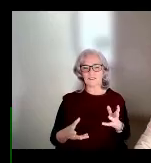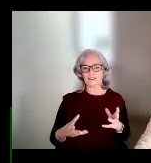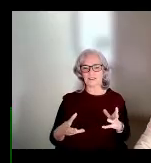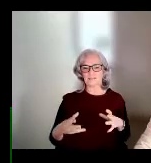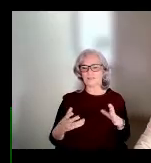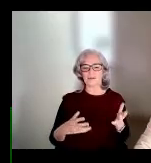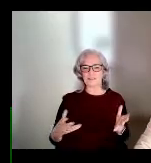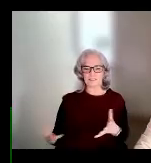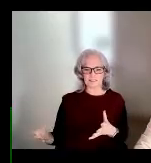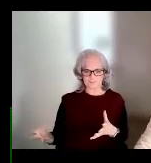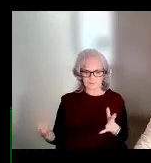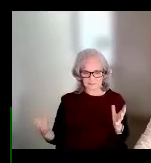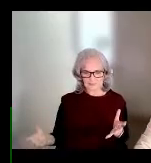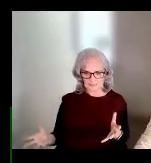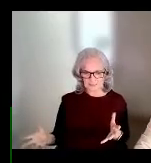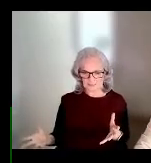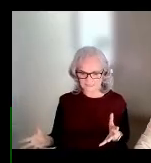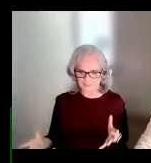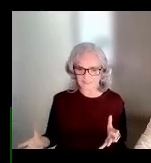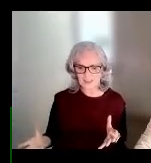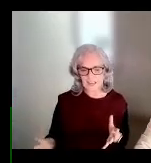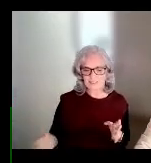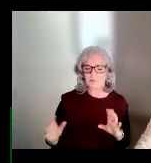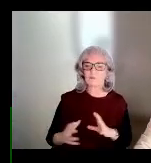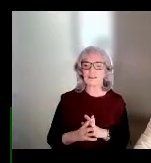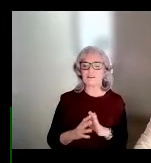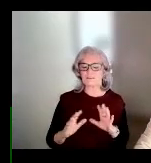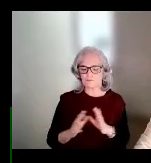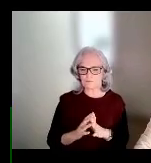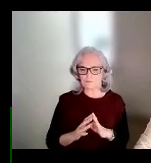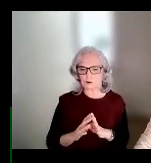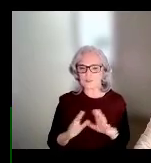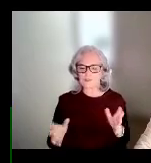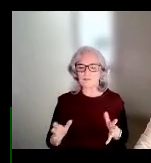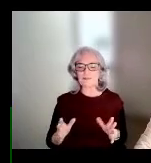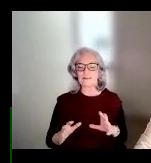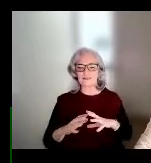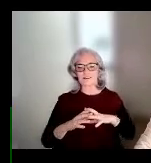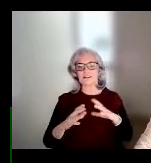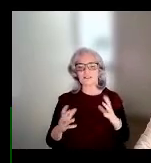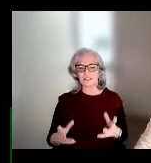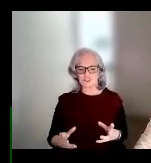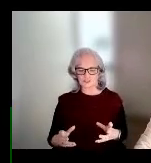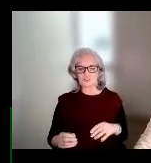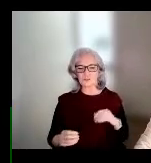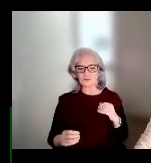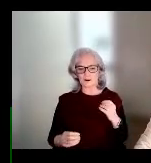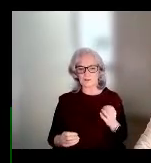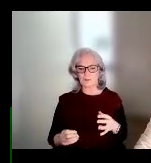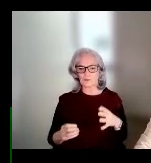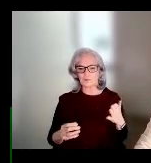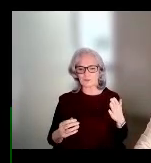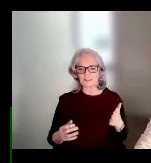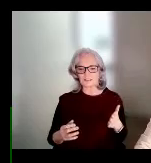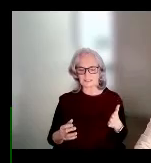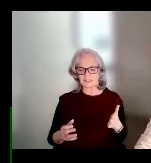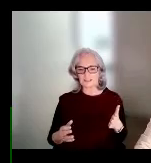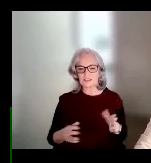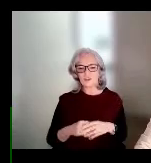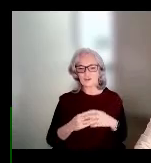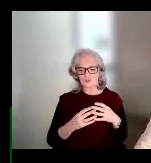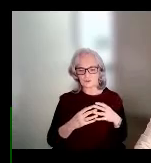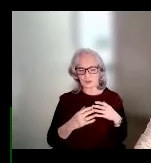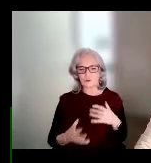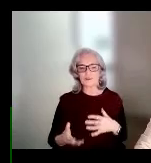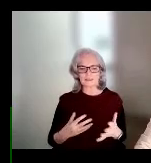Australian healthcare, the MND clinics. And so by this, we mean clinicians who are employed within the